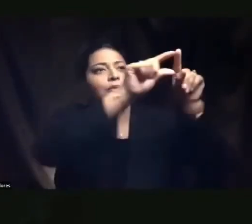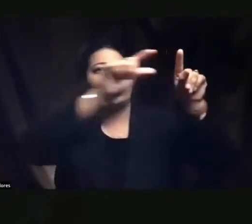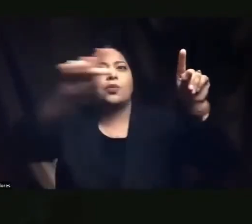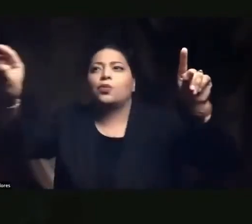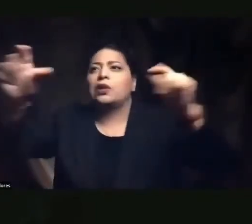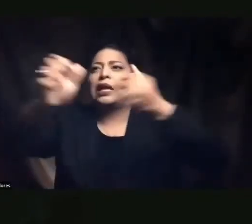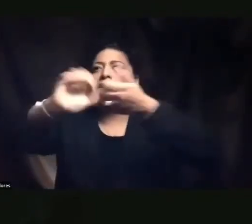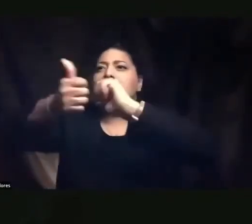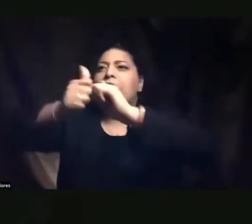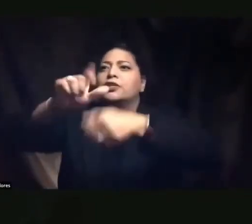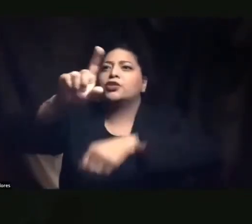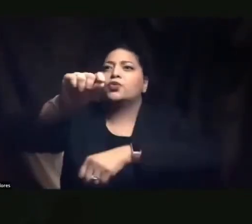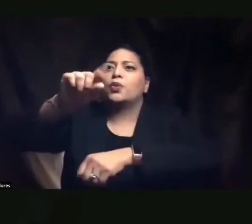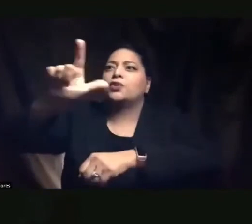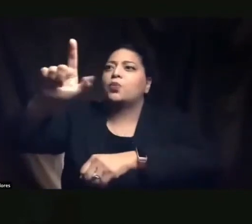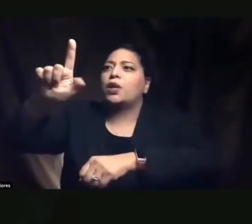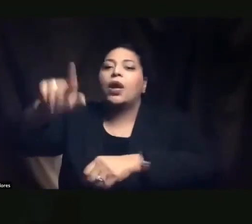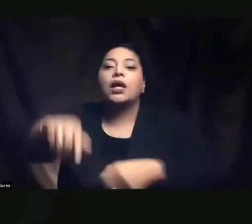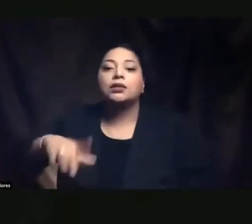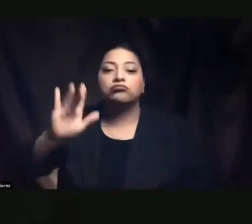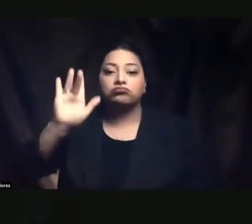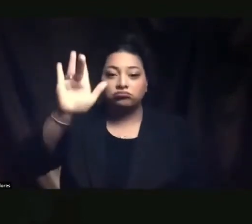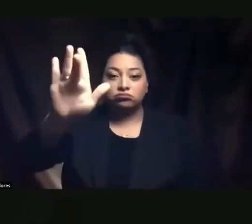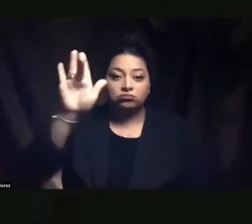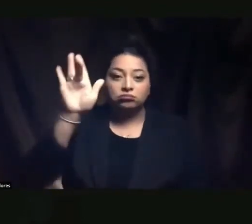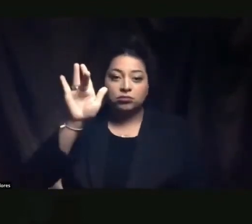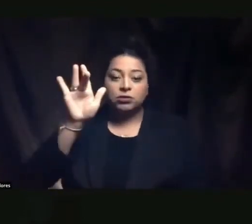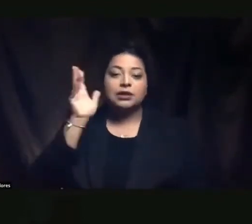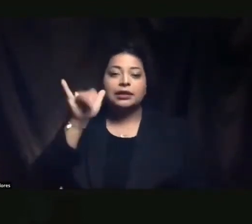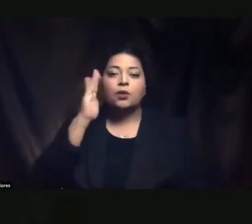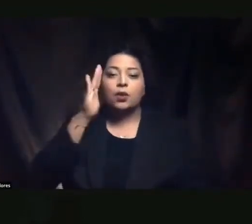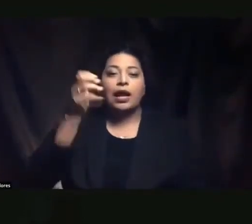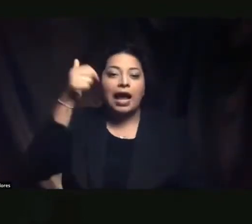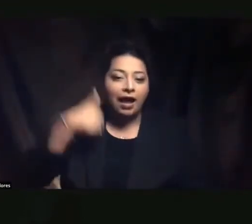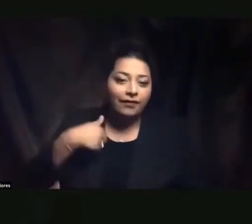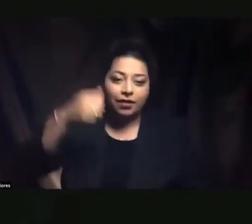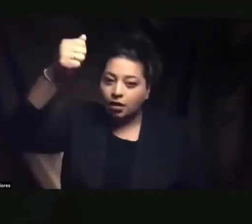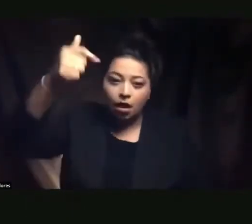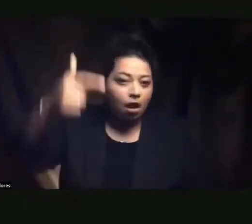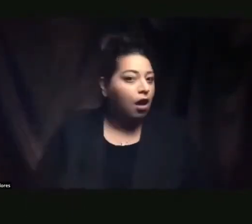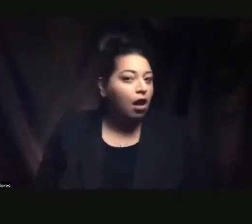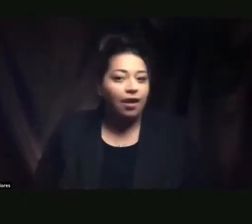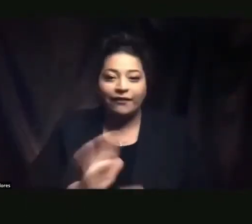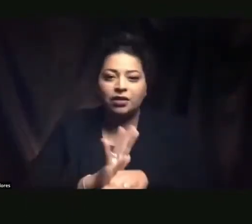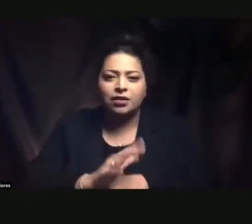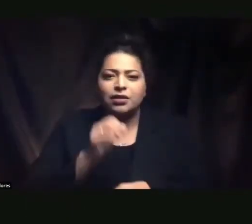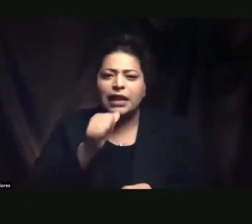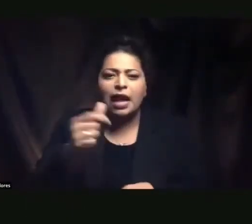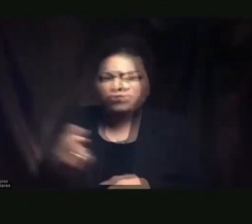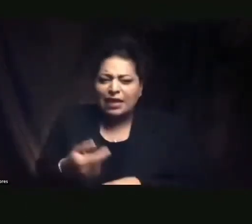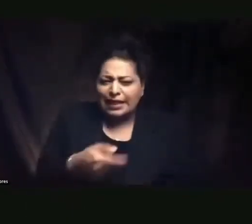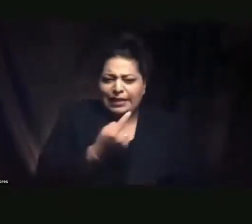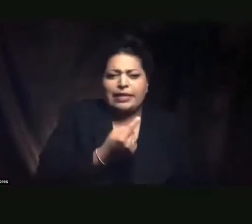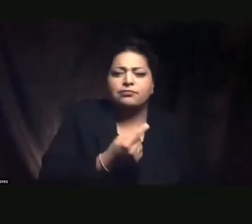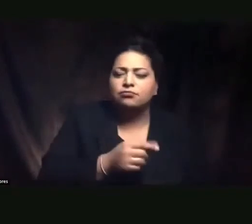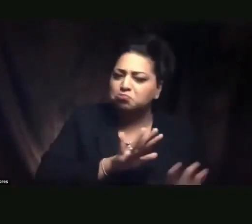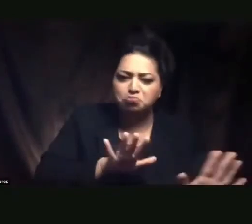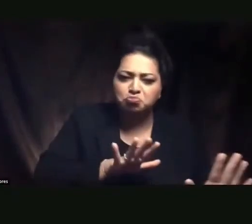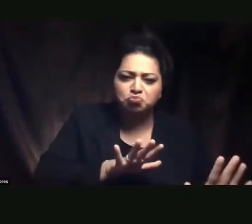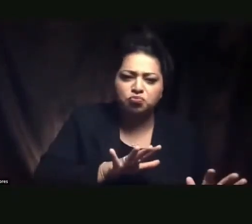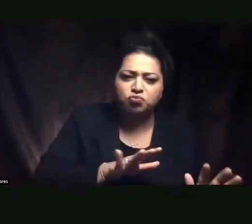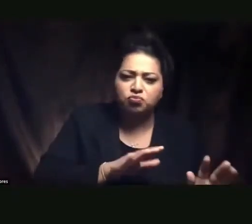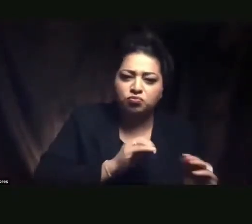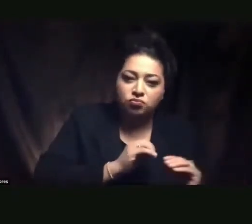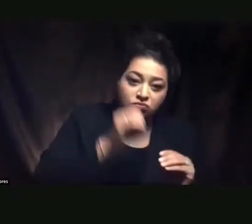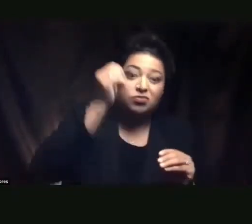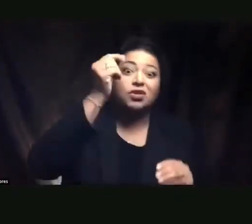election 2021, and it will have all of the videos, not just this one, but all of the videos, some that you guys were referring